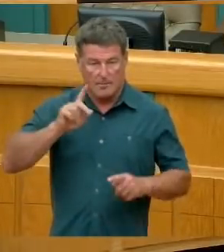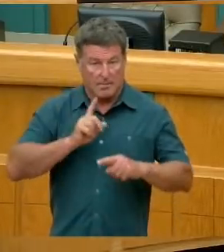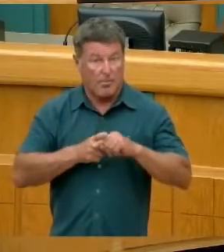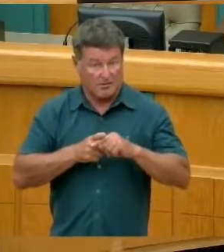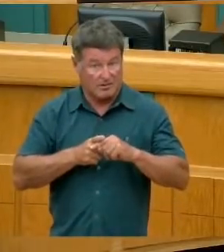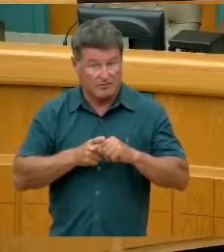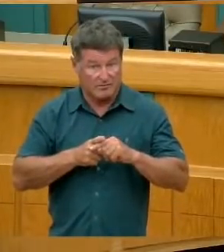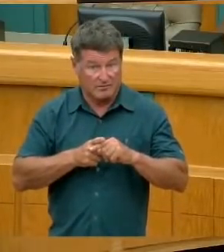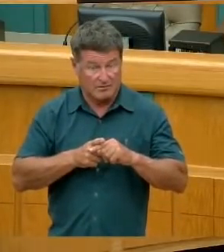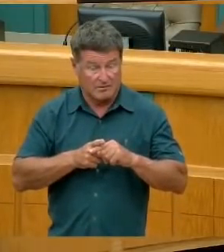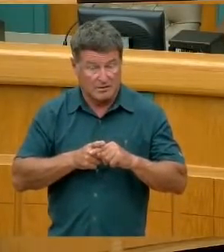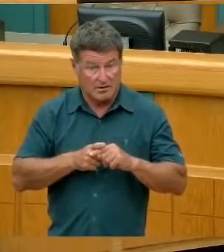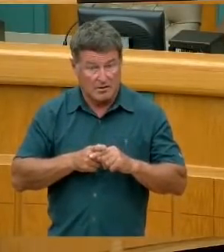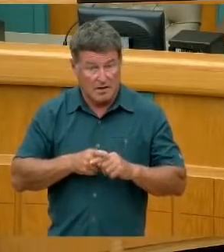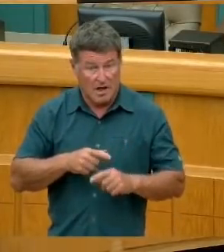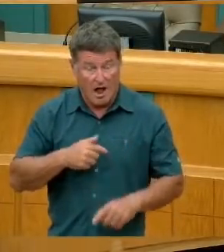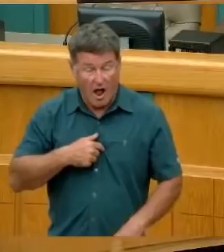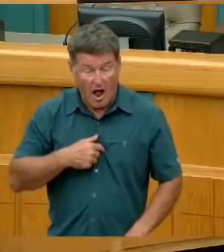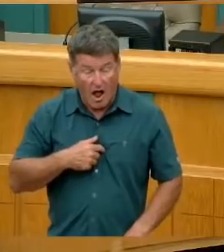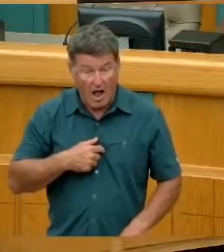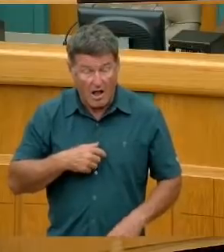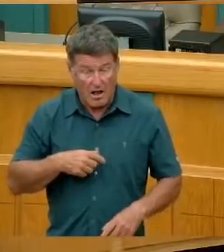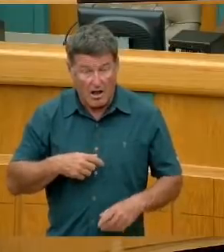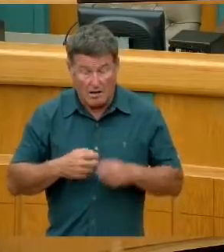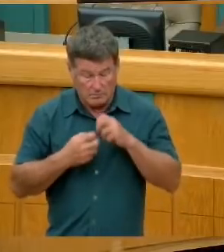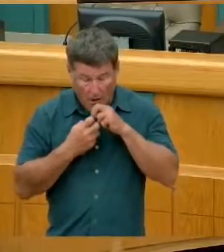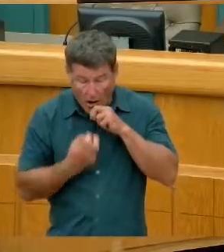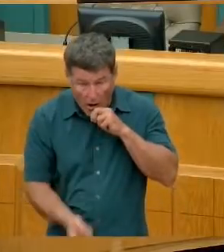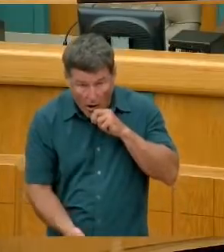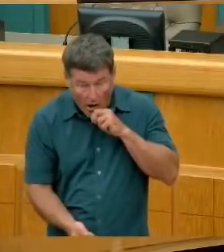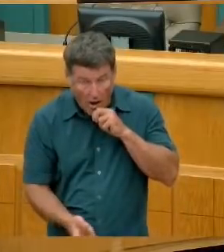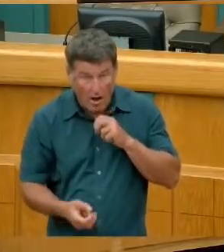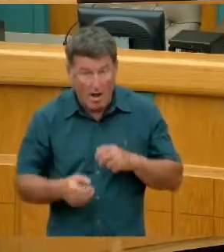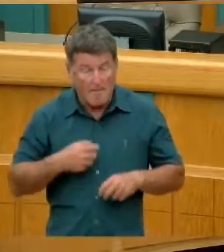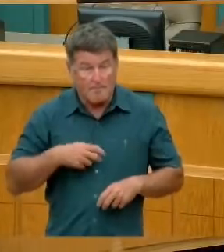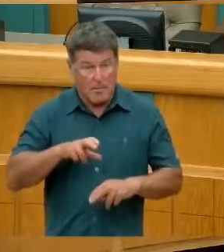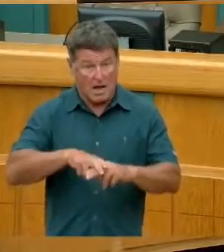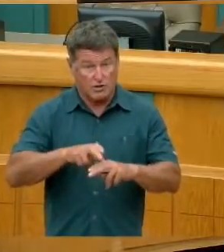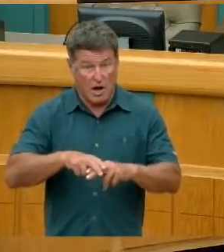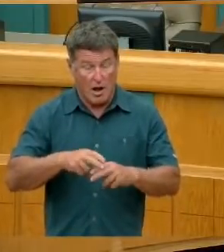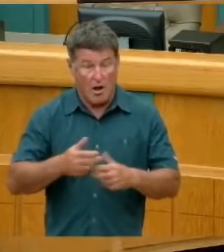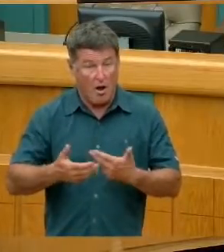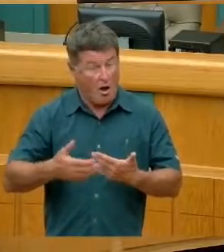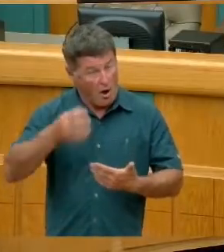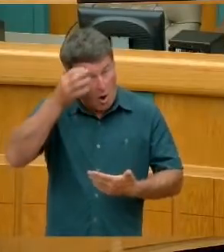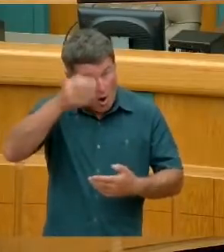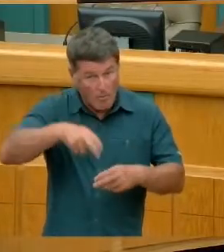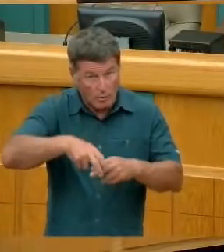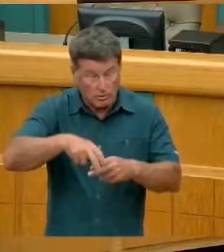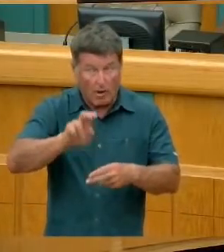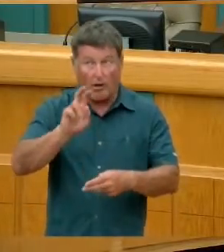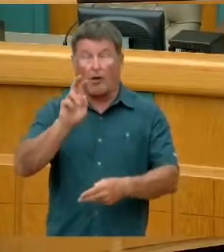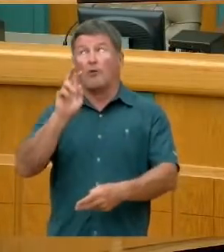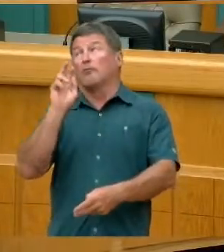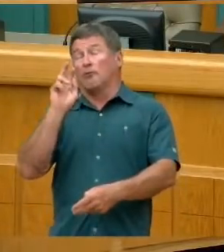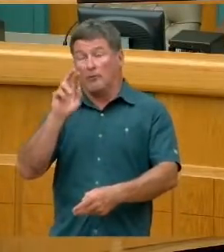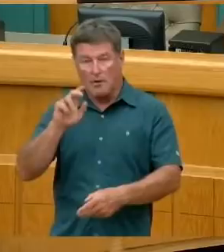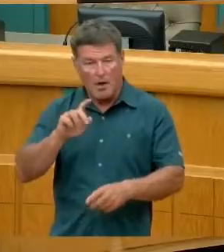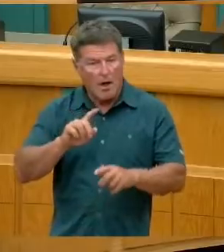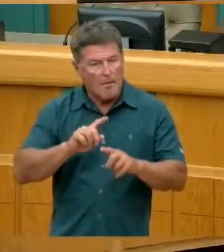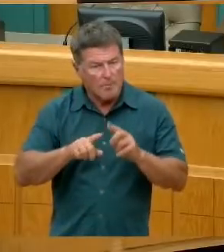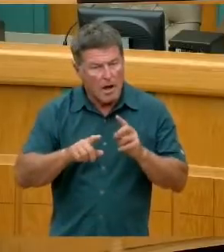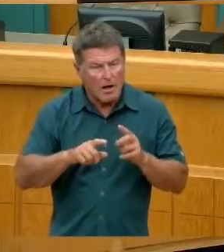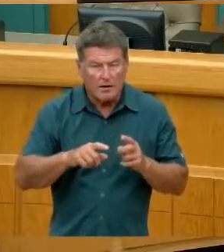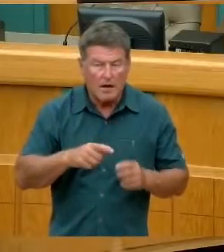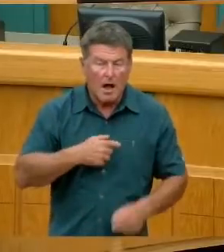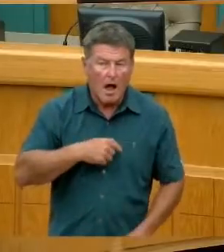positive cases. And quite frankly, I almost fell over in my chair. But when I was on